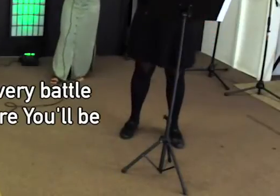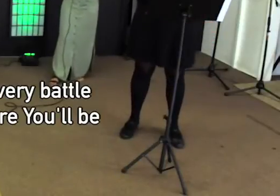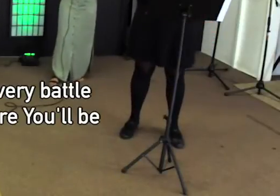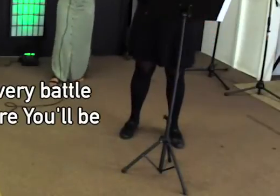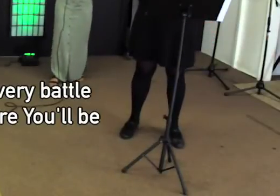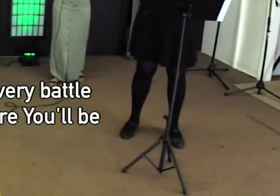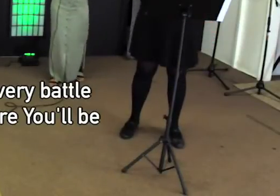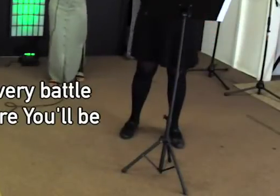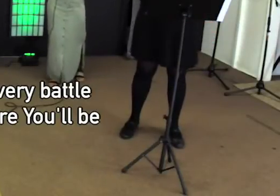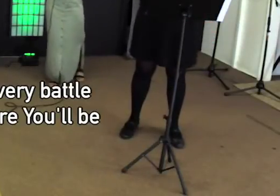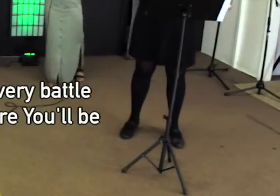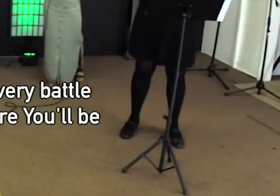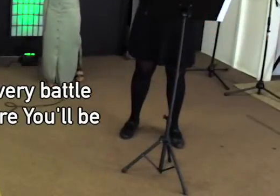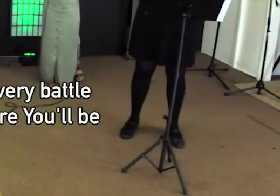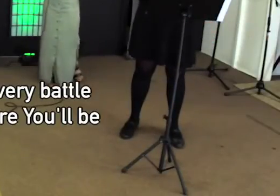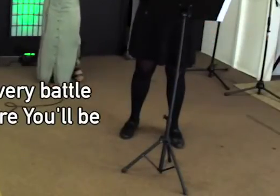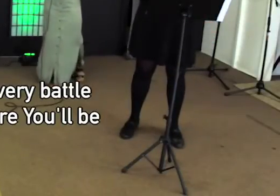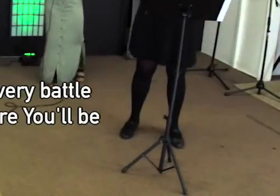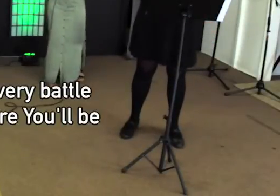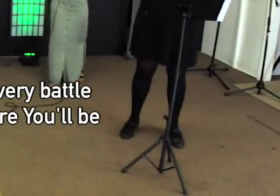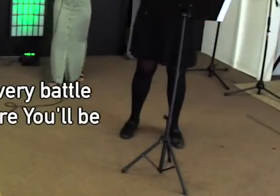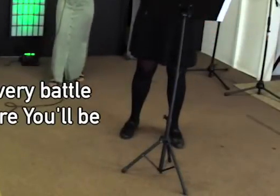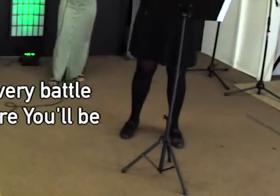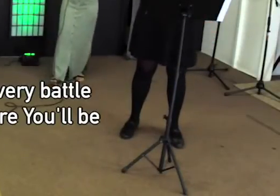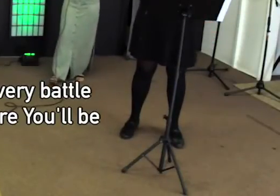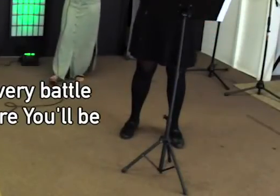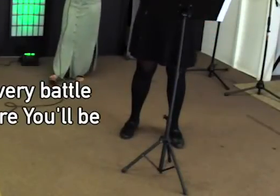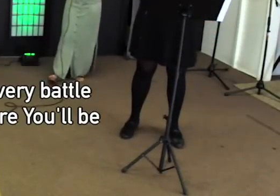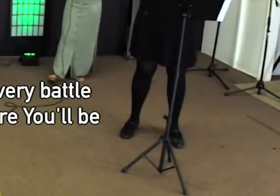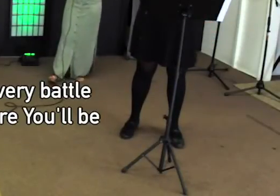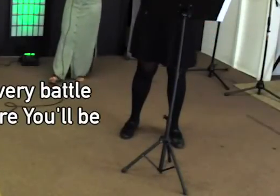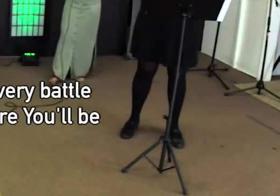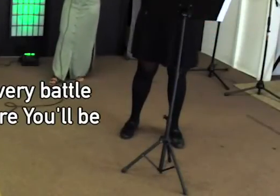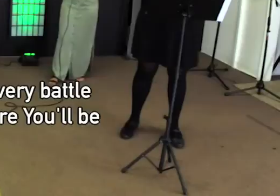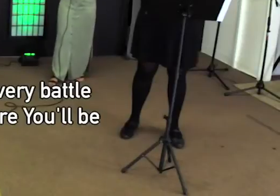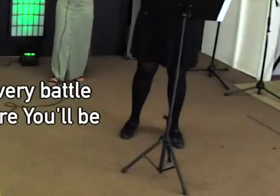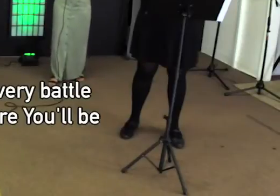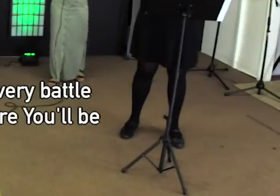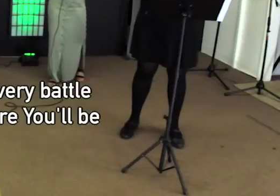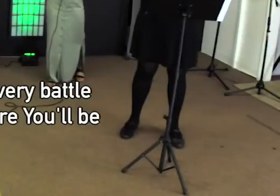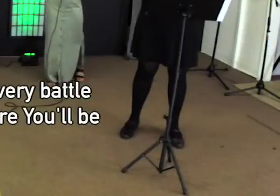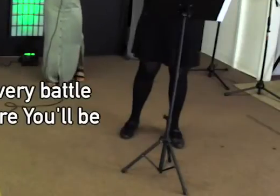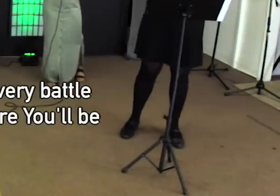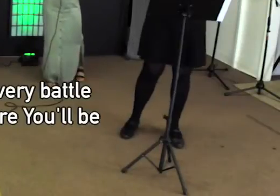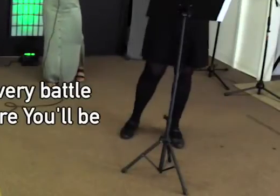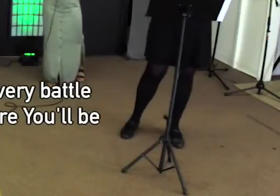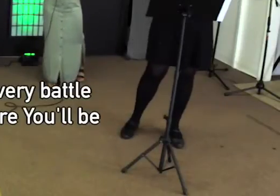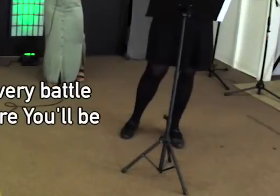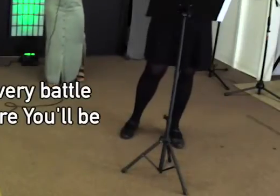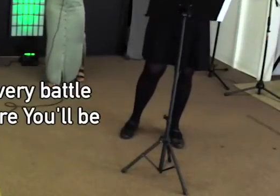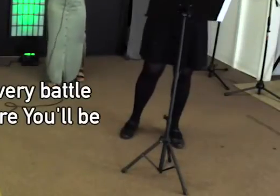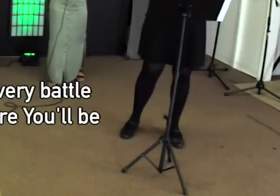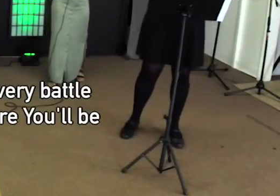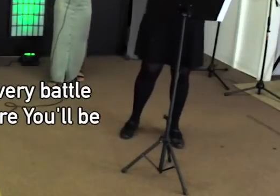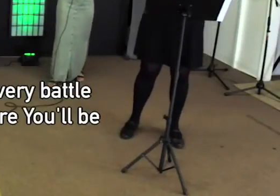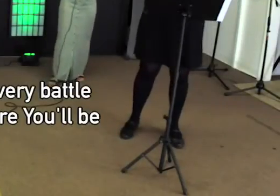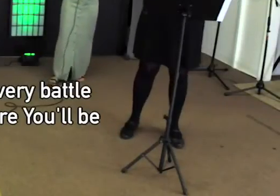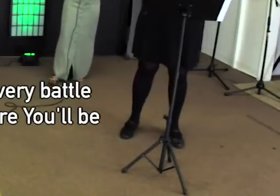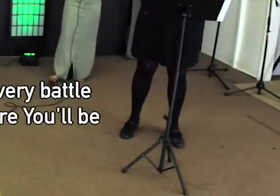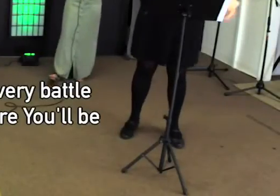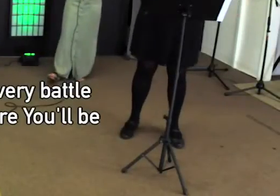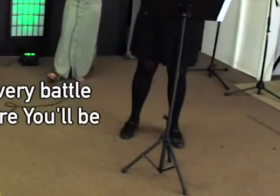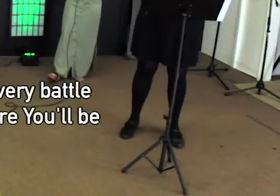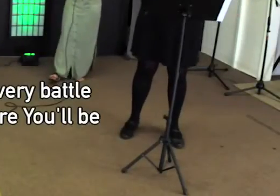in every battle, cause I know that's where you'll be. I count the joy come in